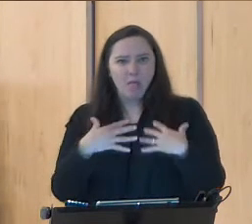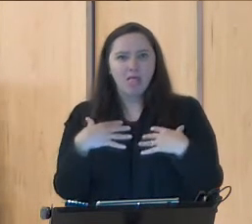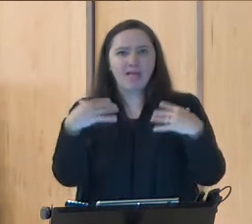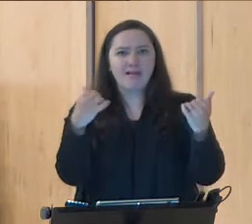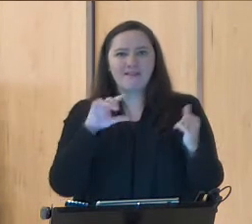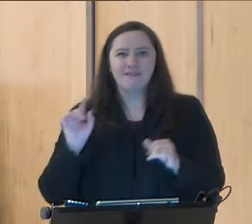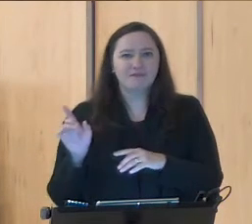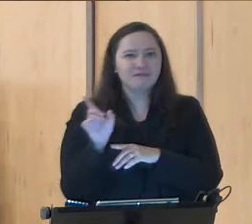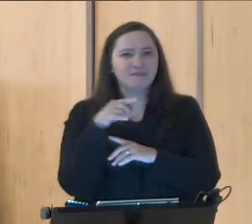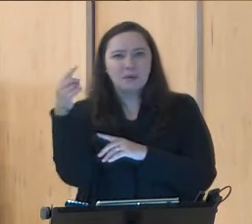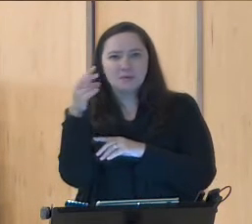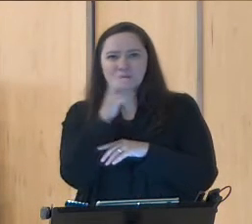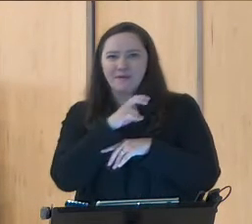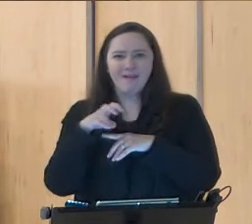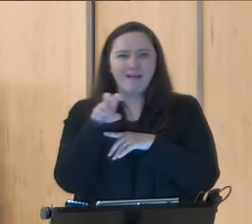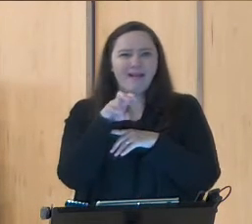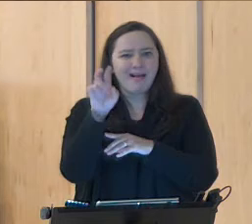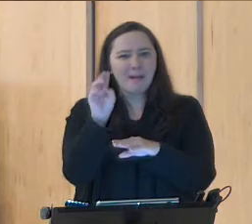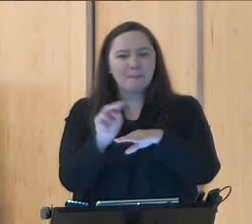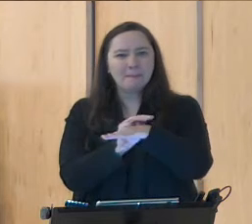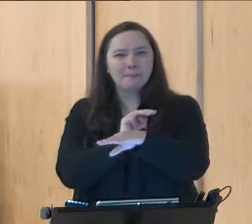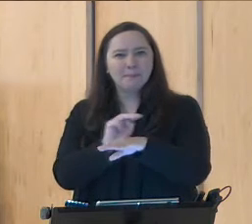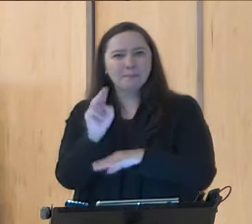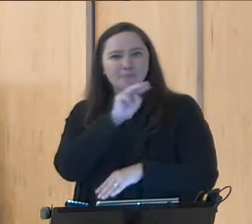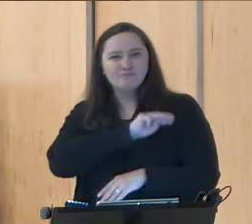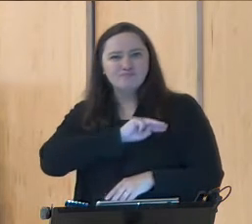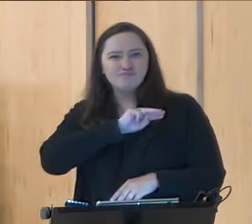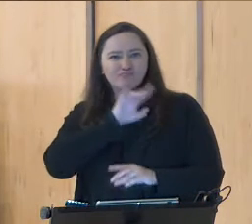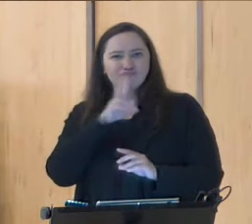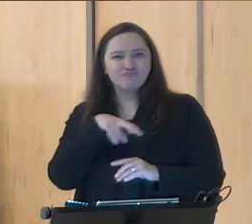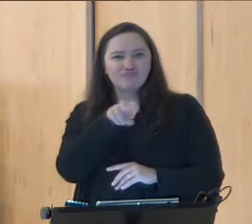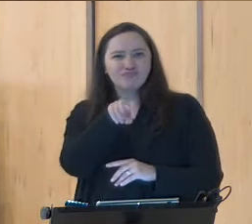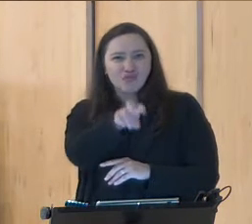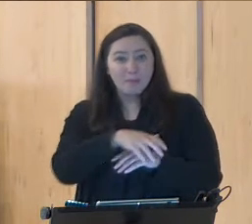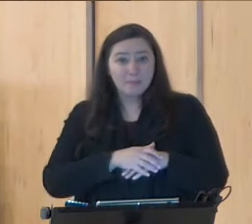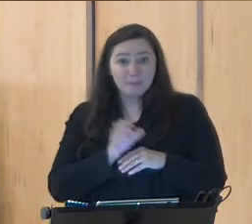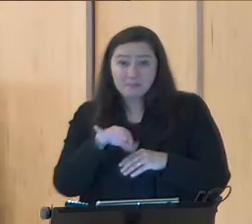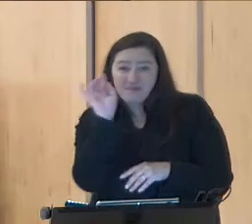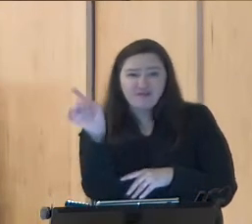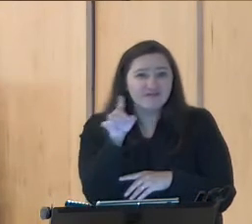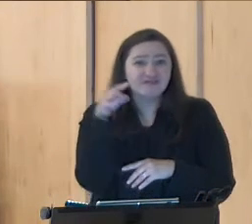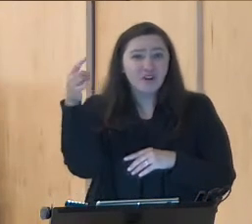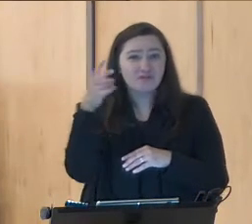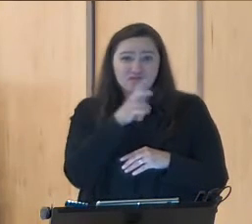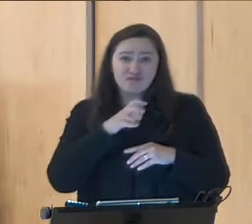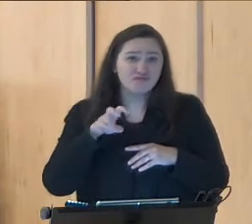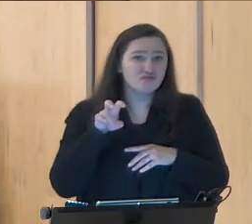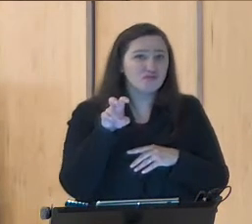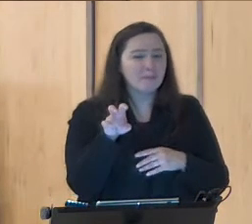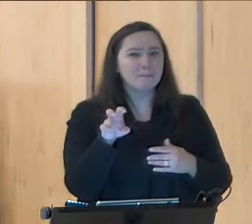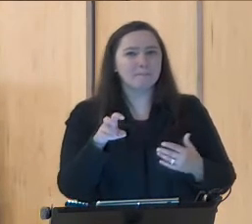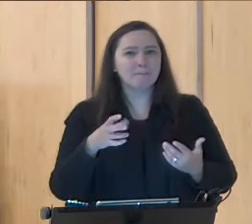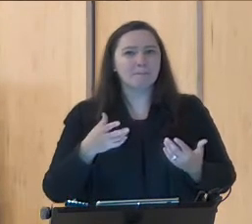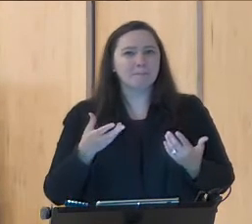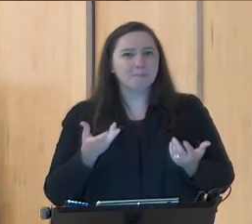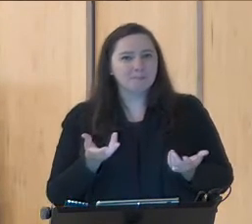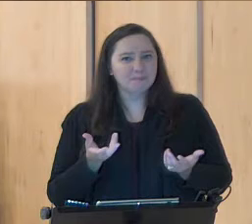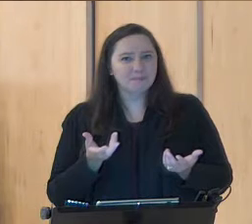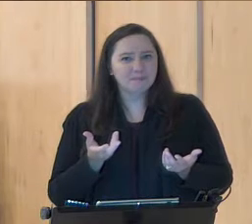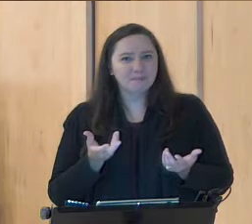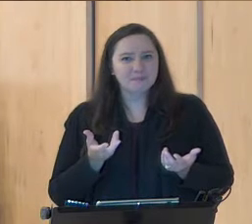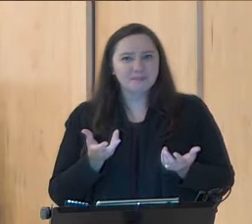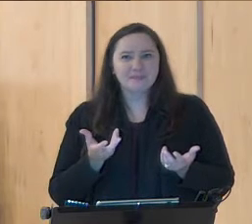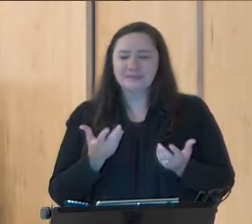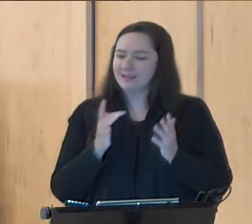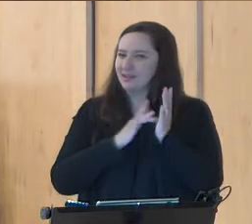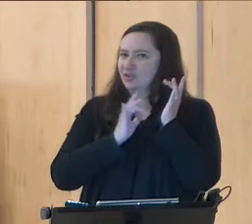mission trip. And when he sent them on that first mission trip, he clearly